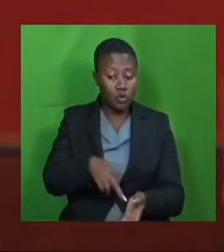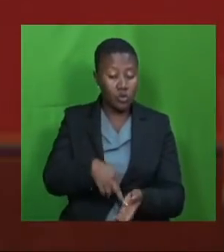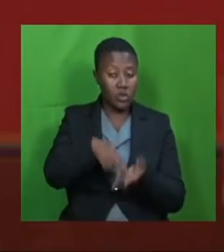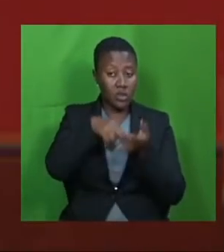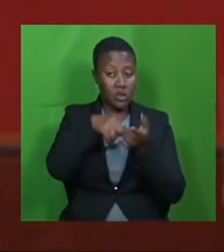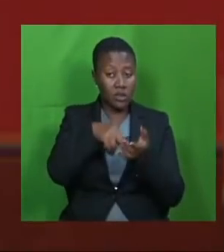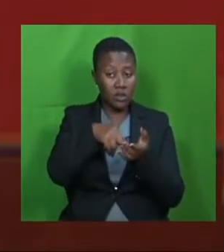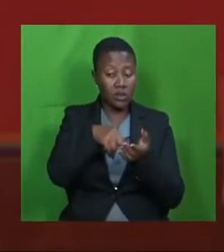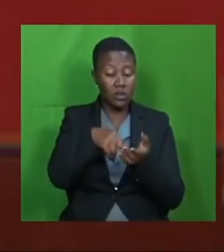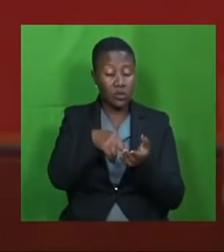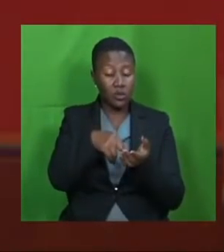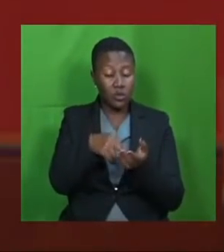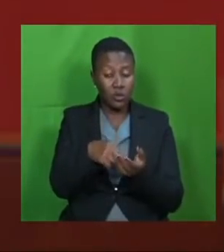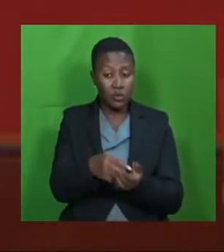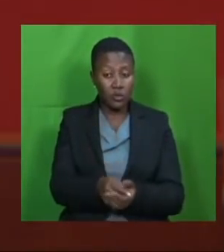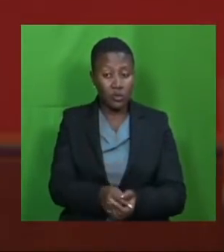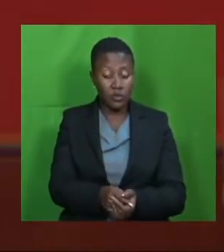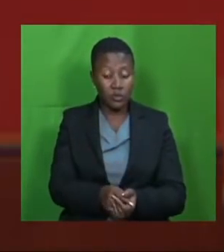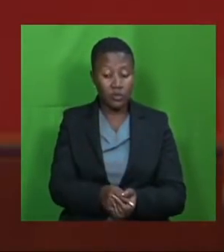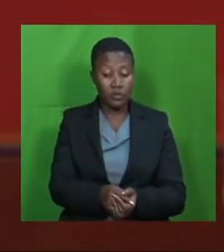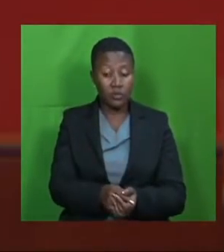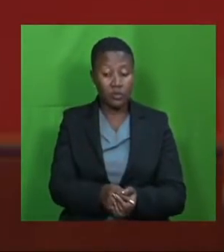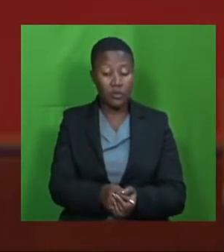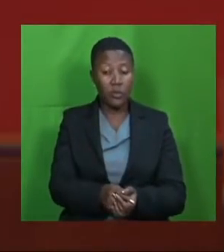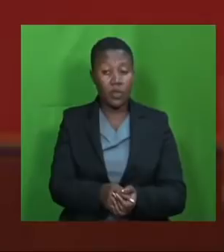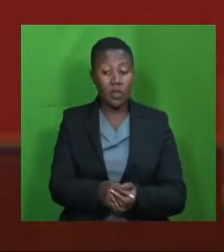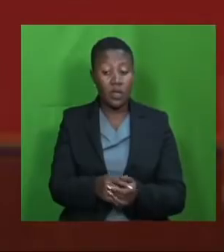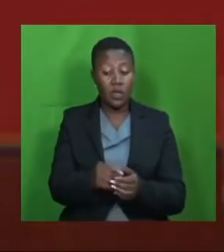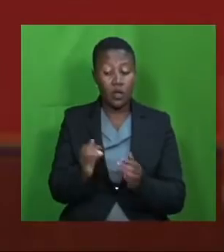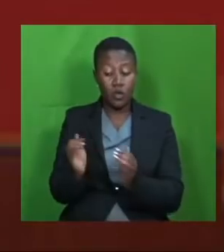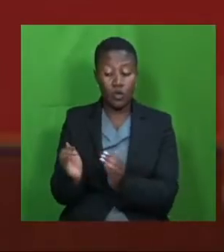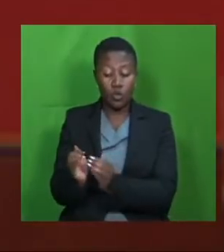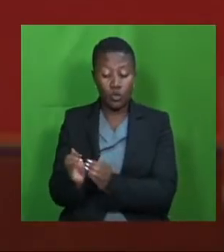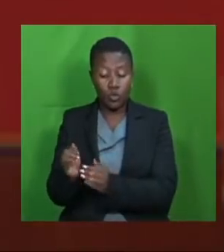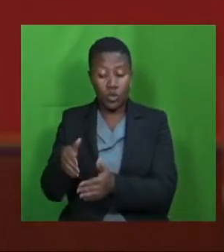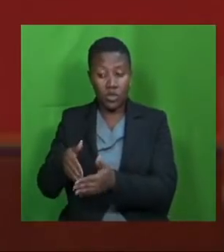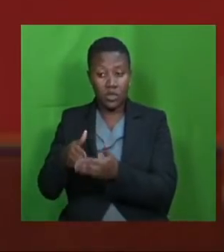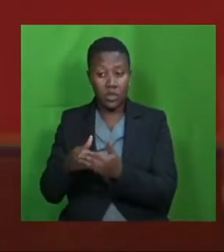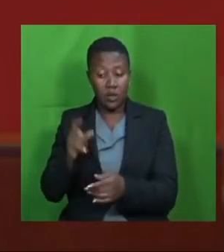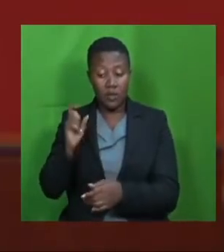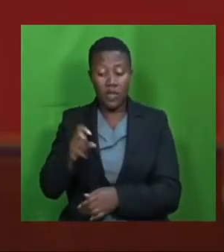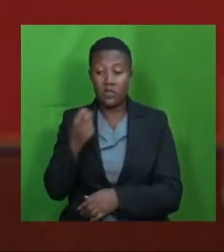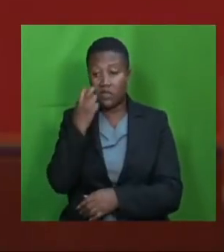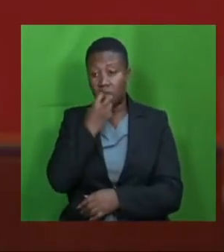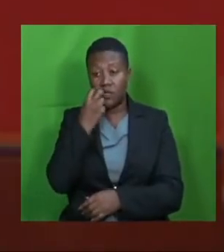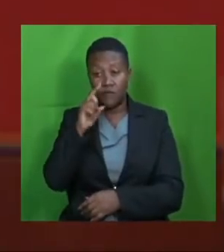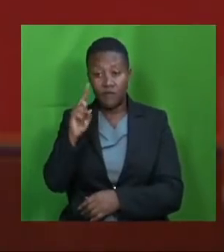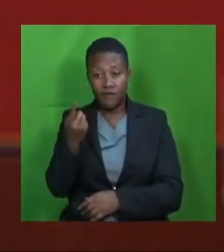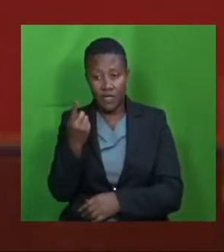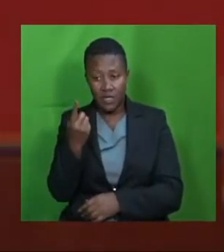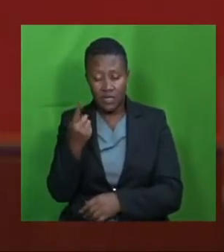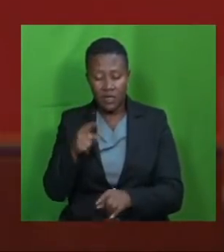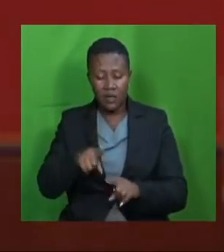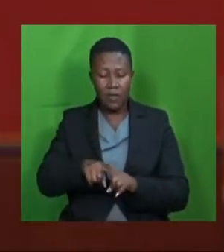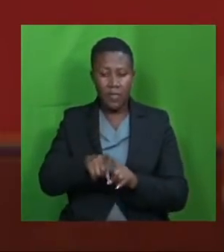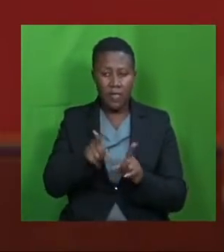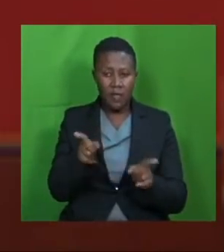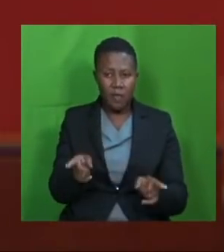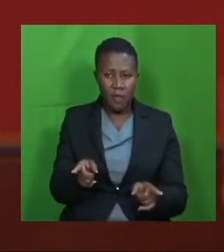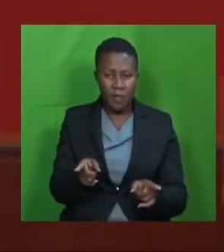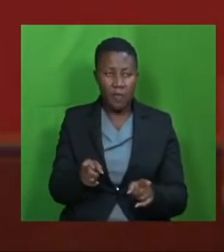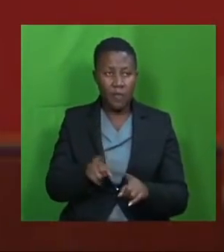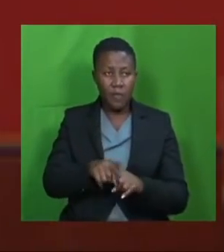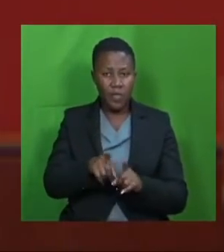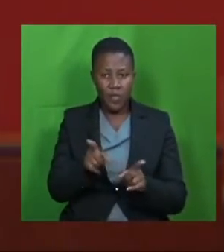convention practice that the minority leader will speak before the majority leader. Yes, but I see majority leader, you are giving